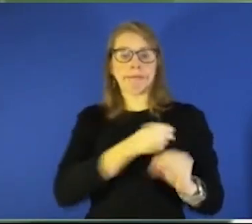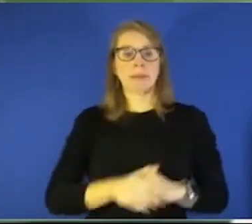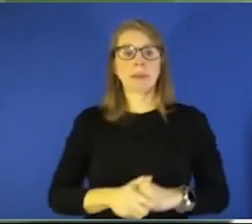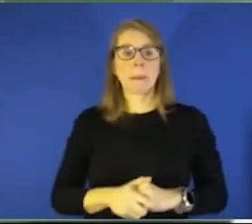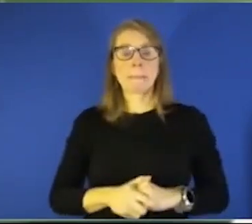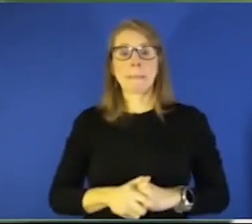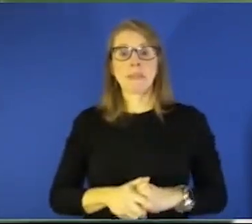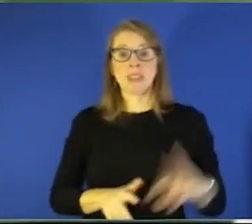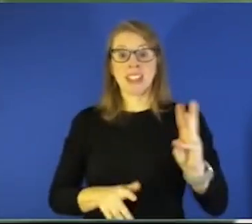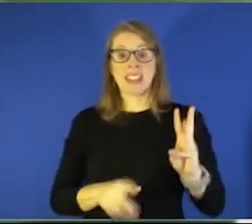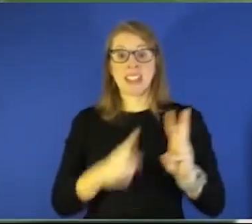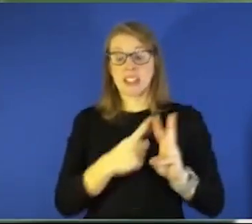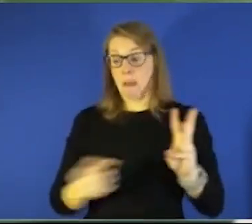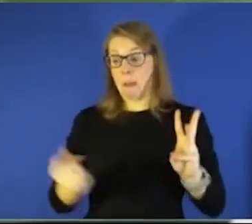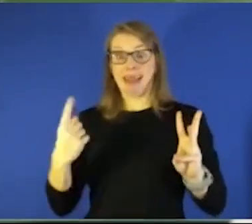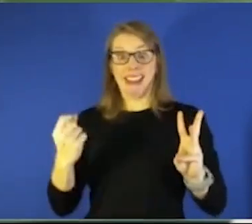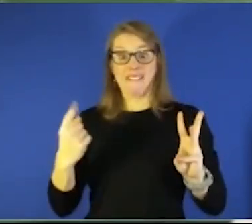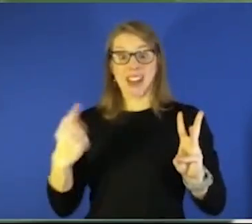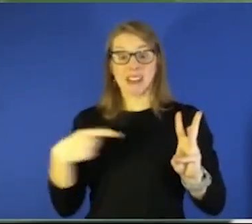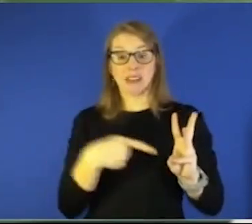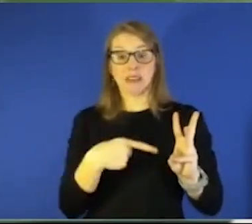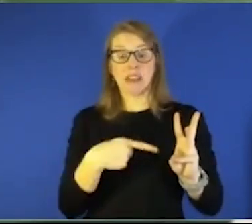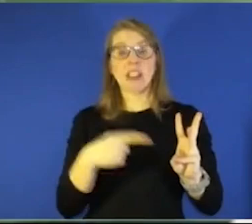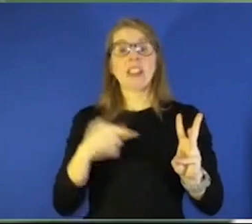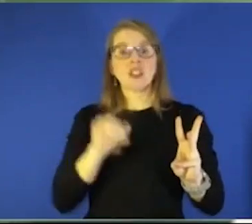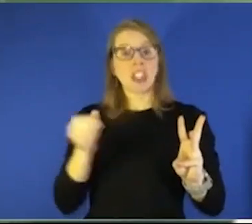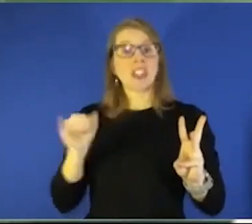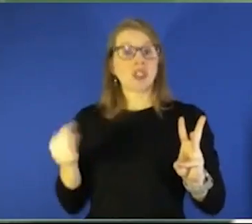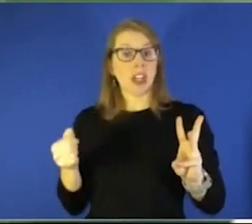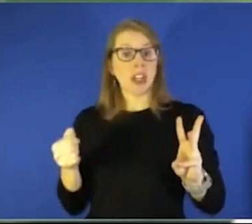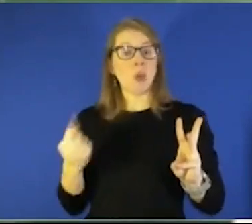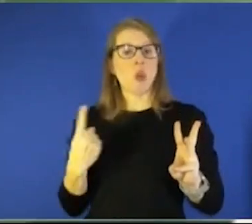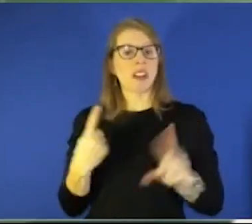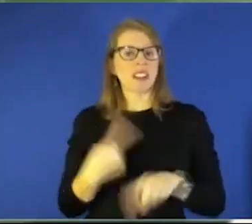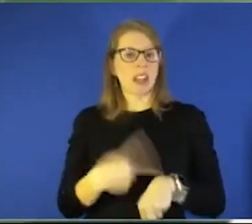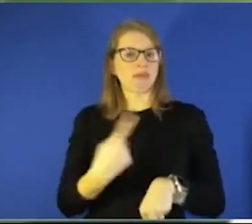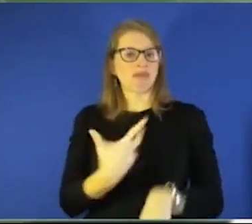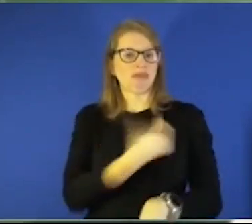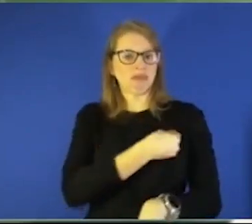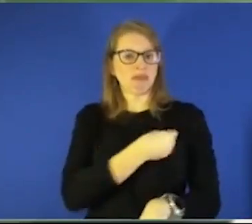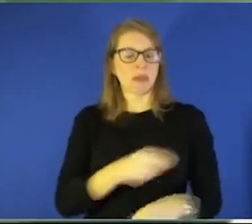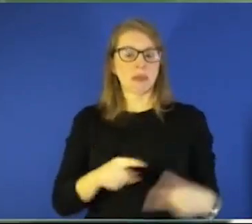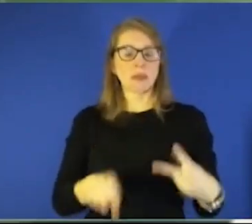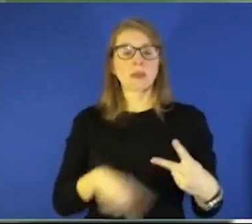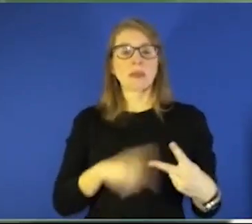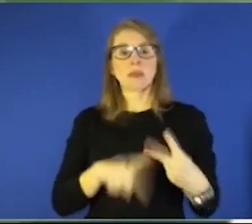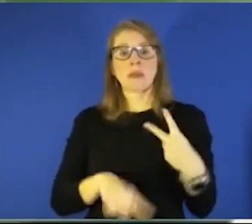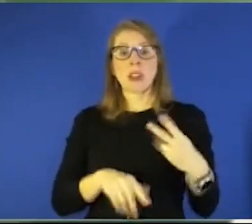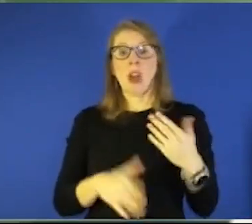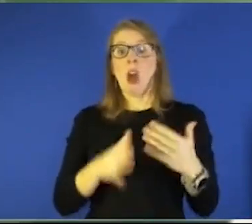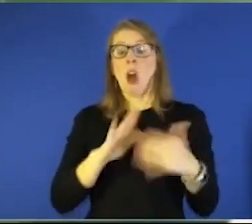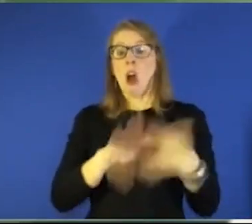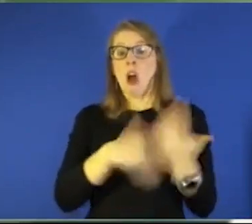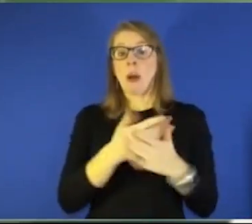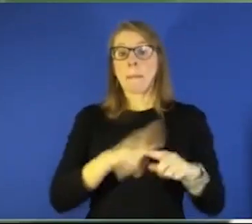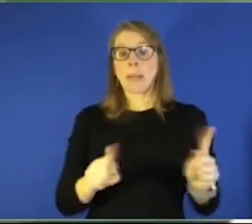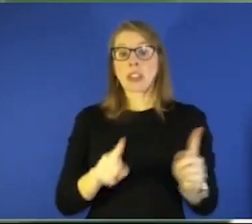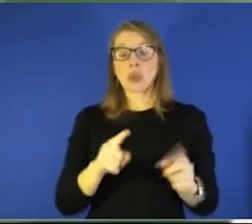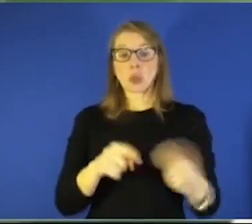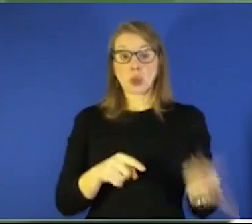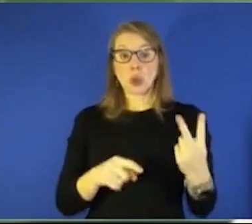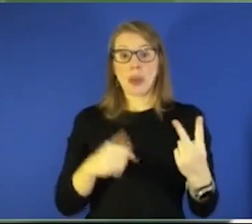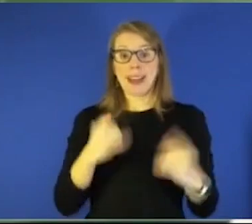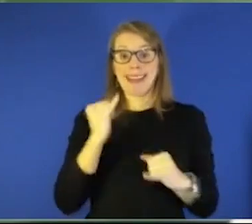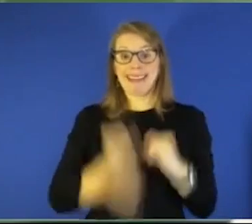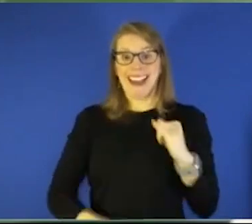6 out of 11 had J&J, so single shot vaccine. And all but 2 had their last dose of vaccine